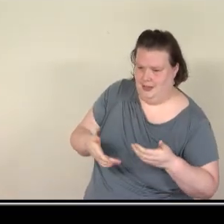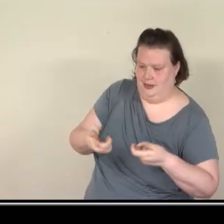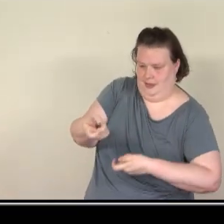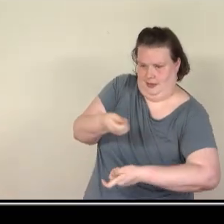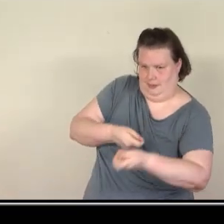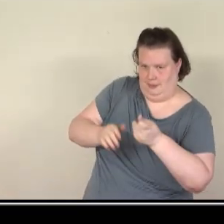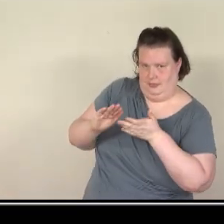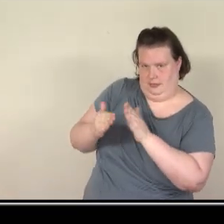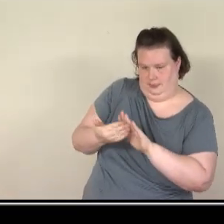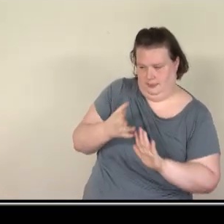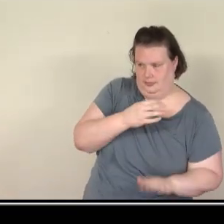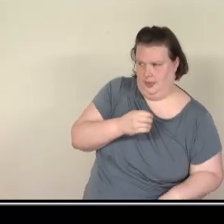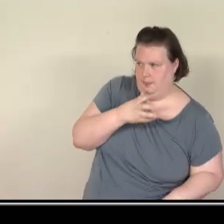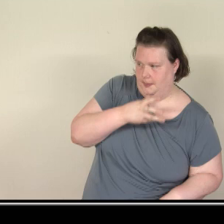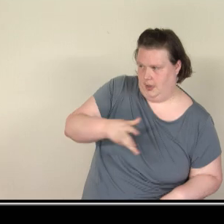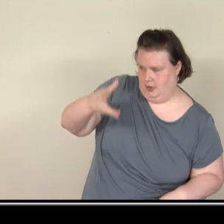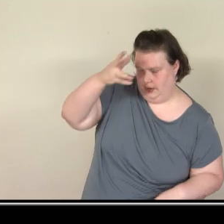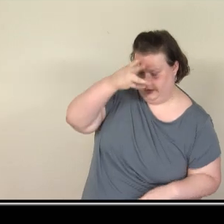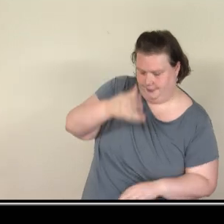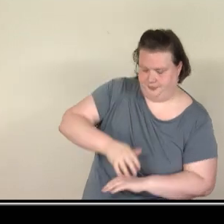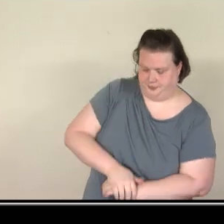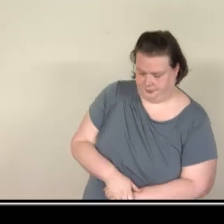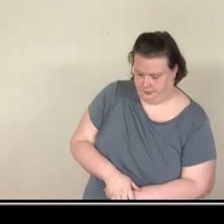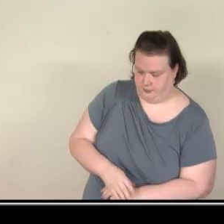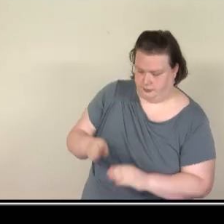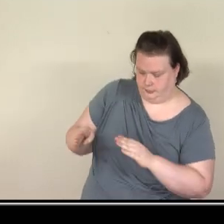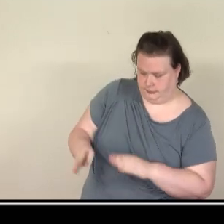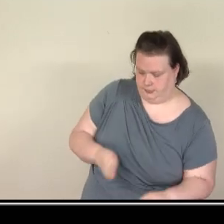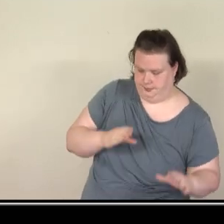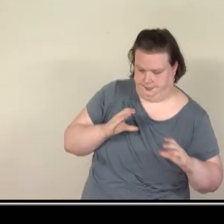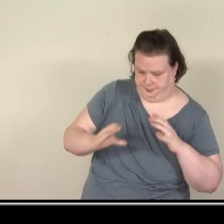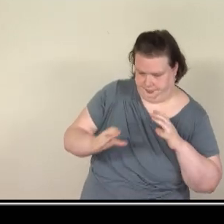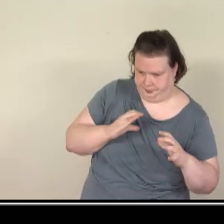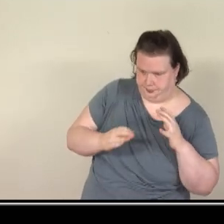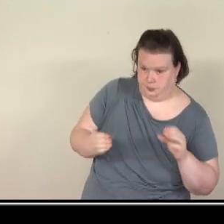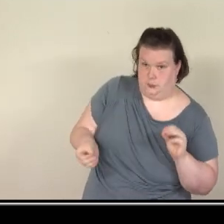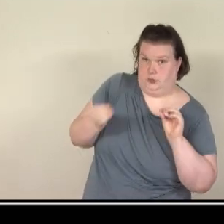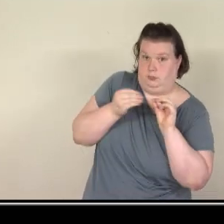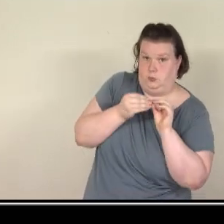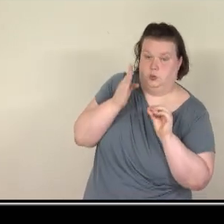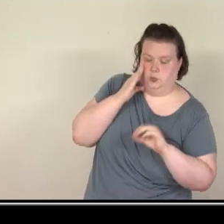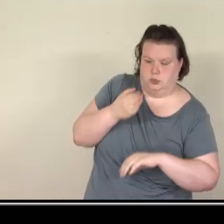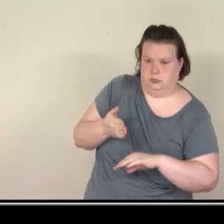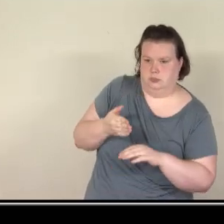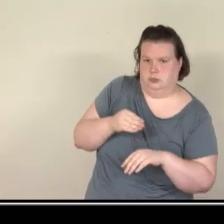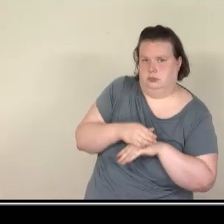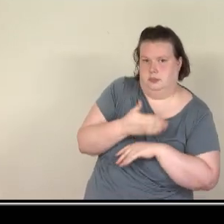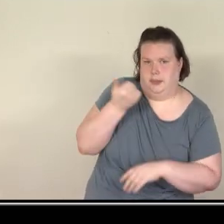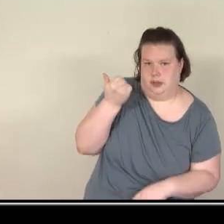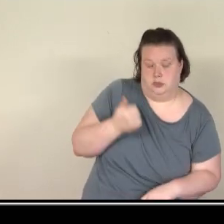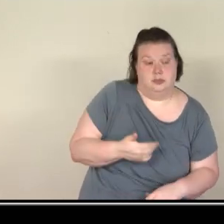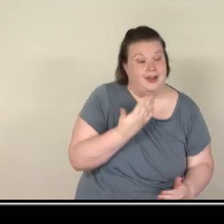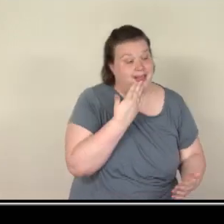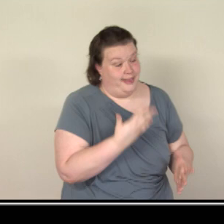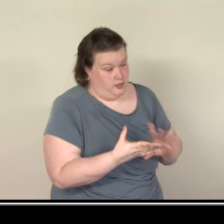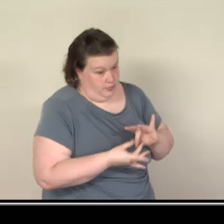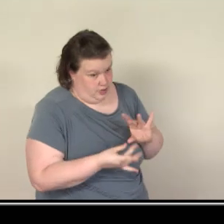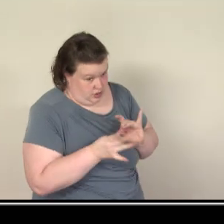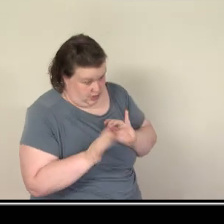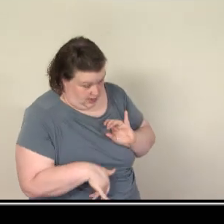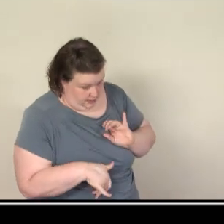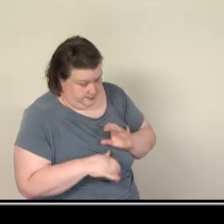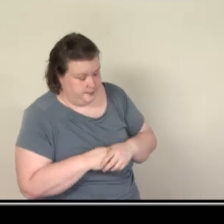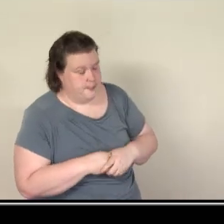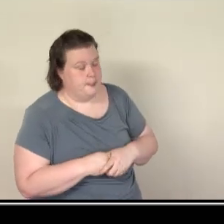community in kind of in these initial planning conversations, the more we could do that, the better it'll be. Yeah, and thank you for mentioning that. We did have